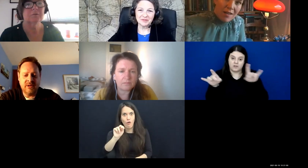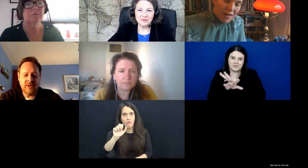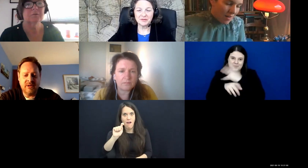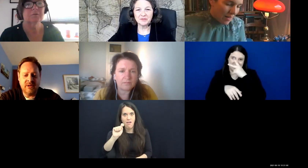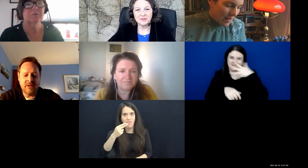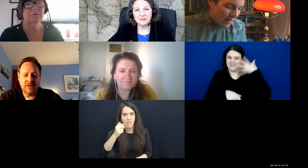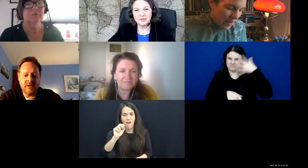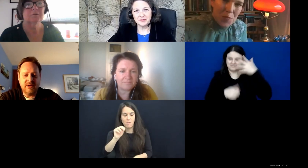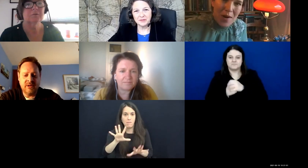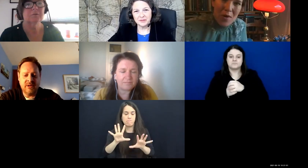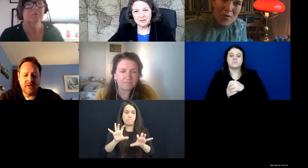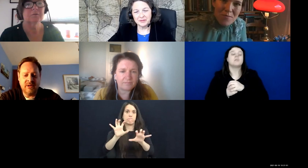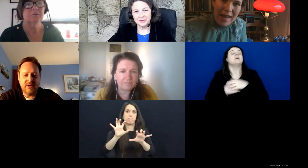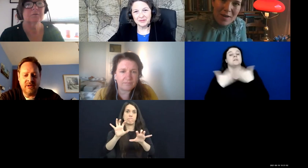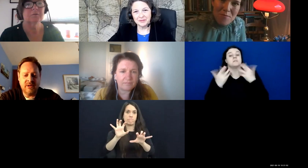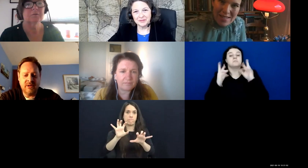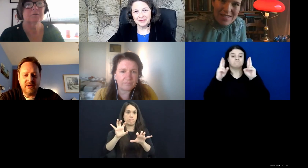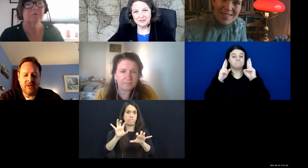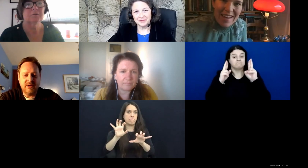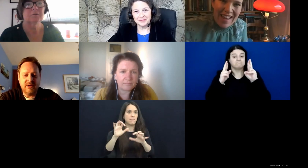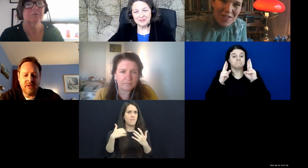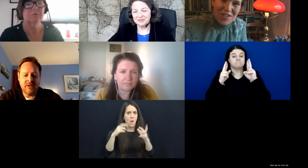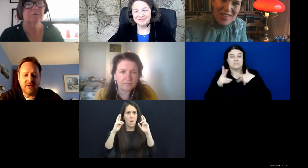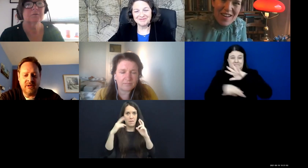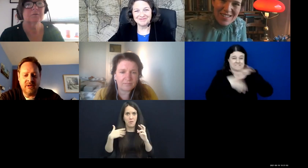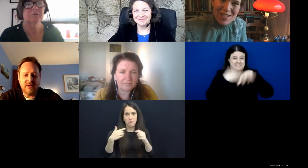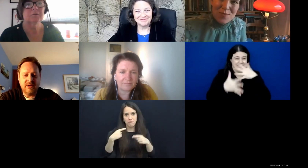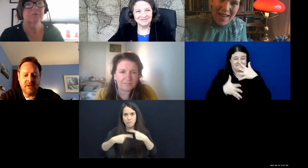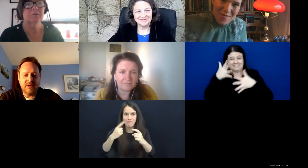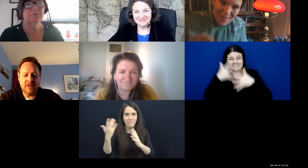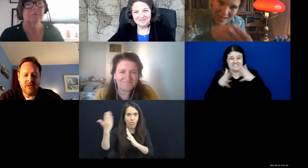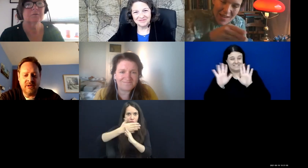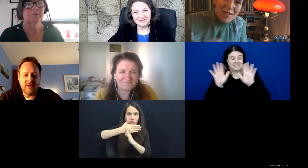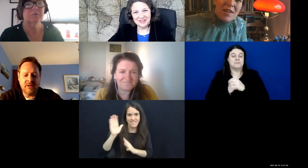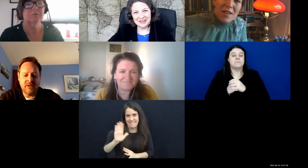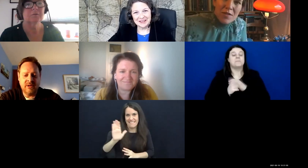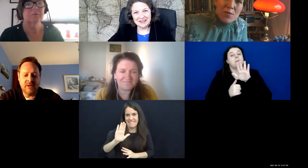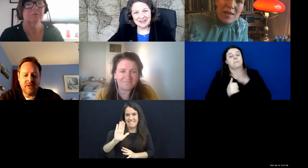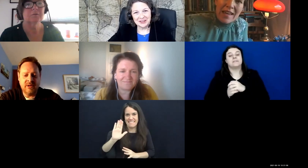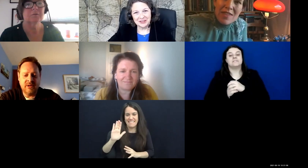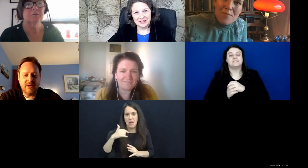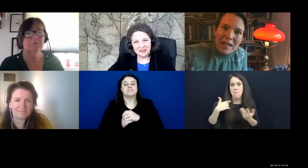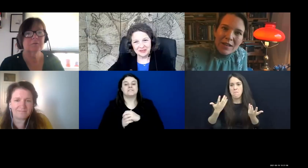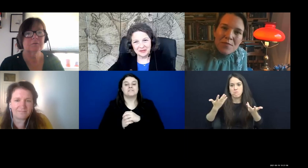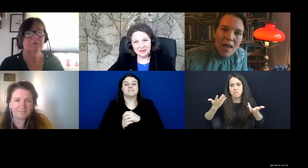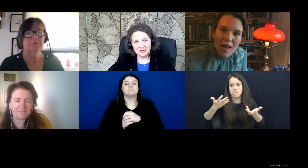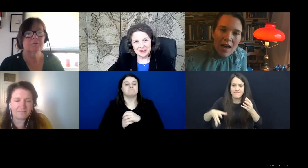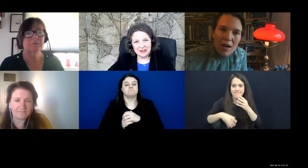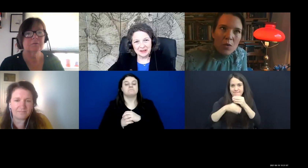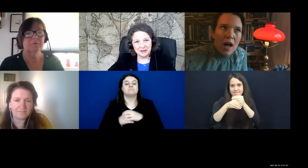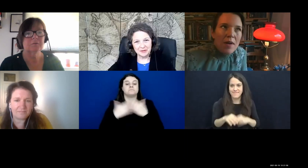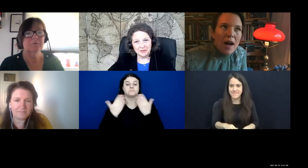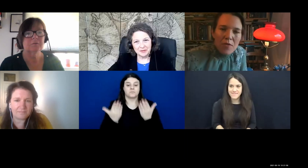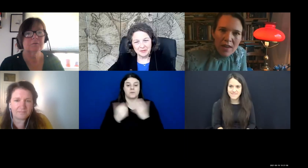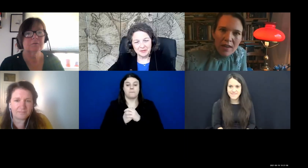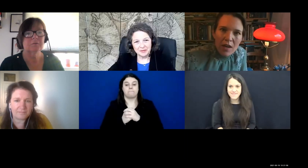saying. I hope I won't make a mess out of the answers by speaking in the middle.